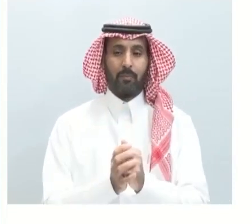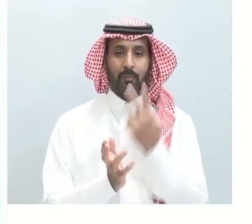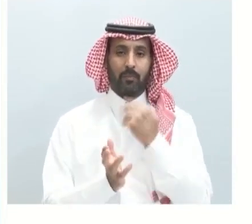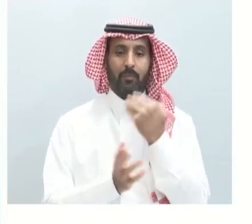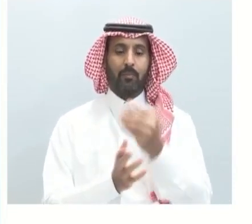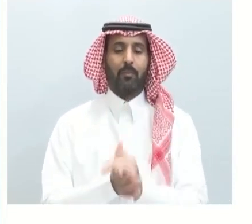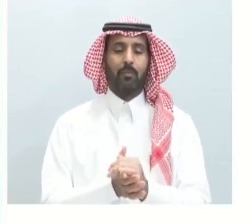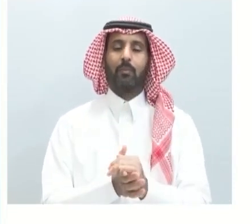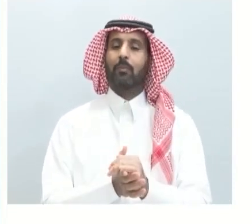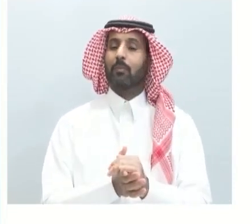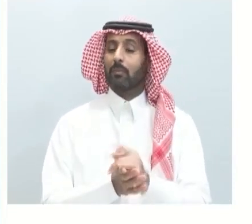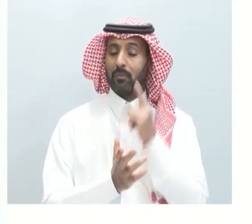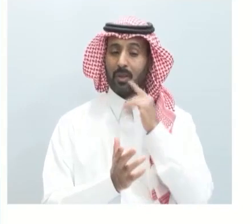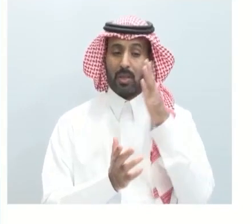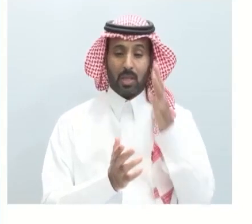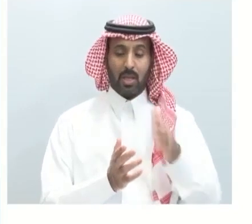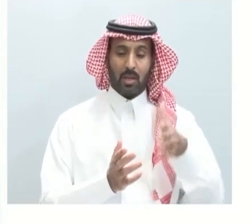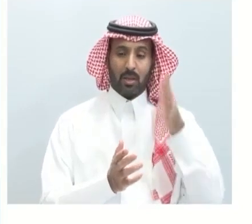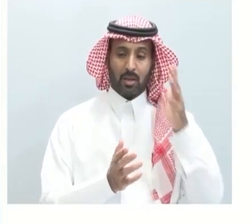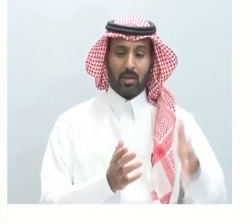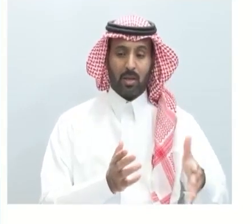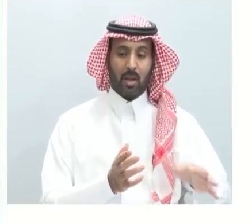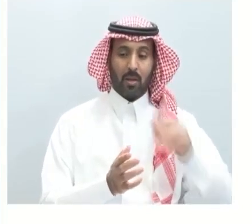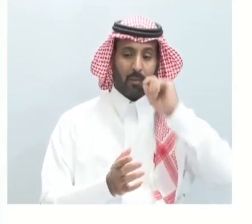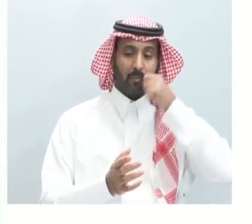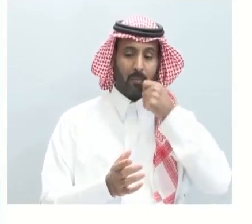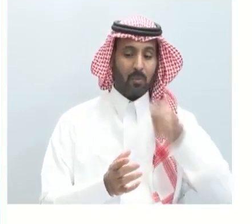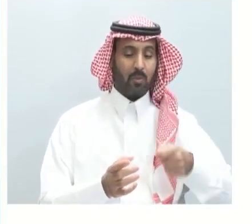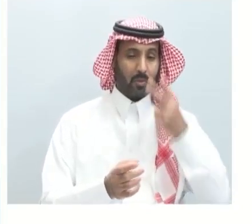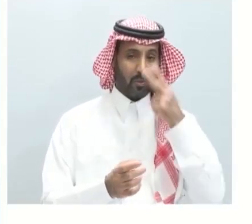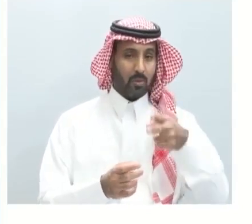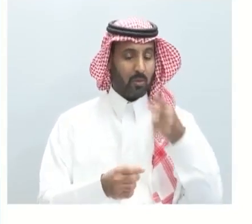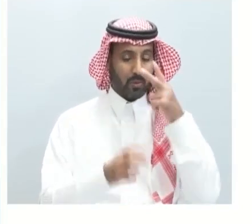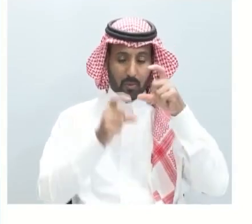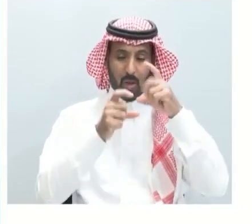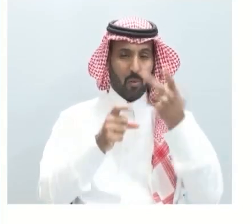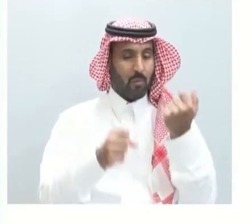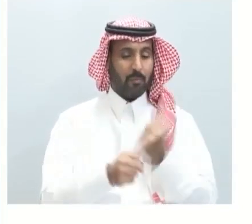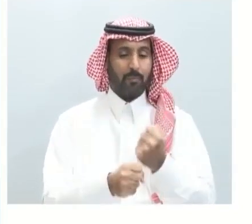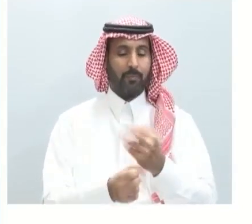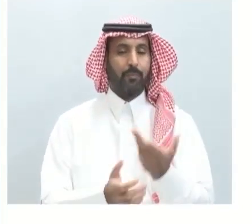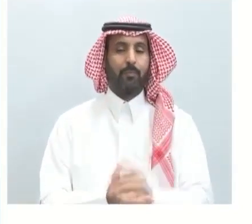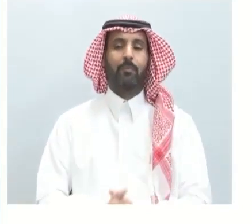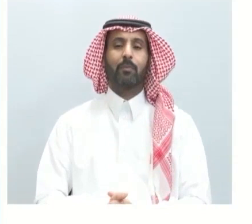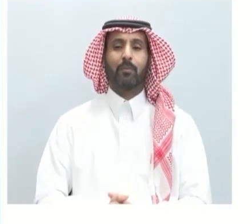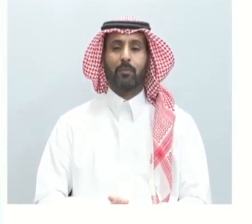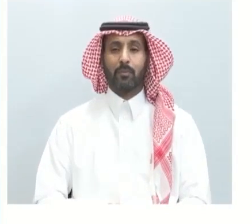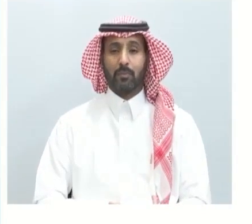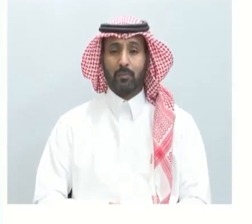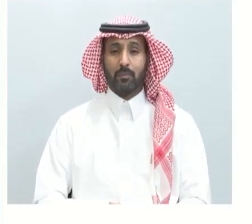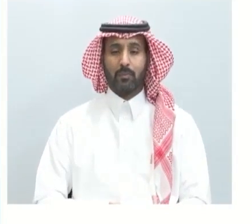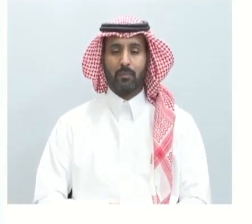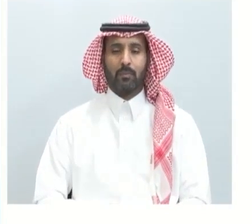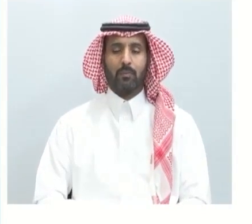see what is the little boy doing you can look at the picture here what is the little boy